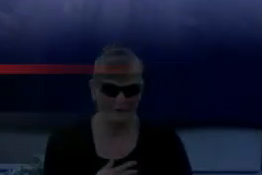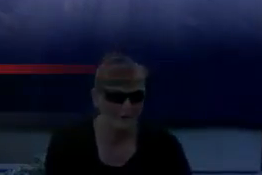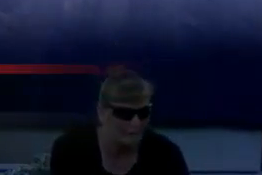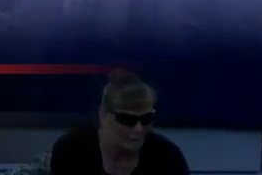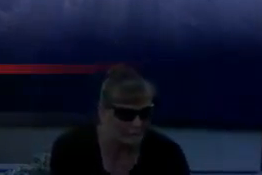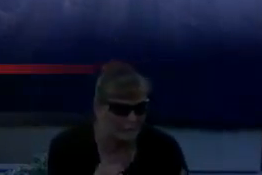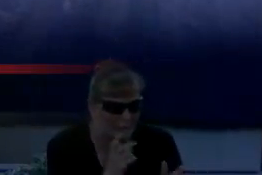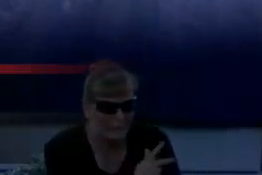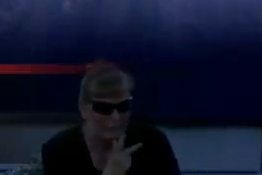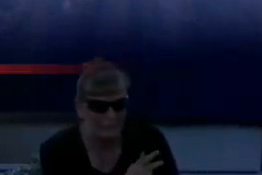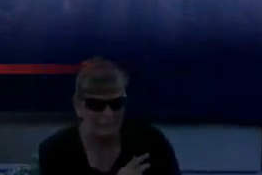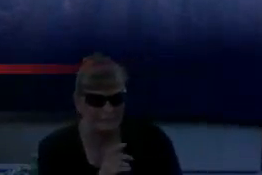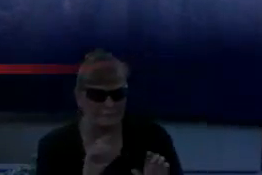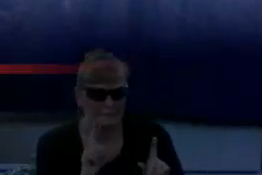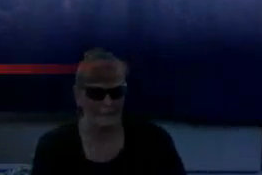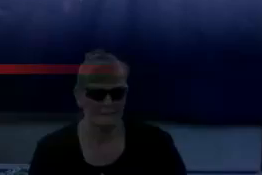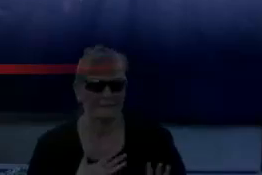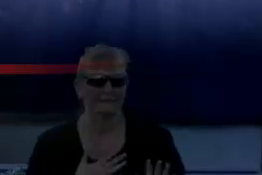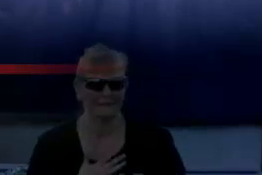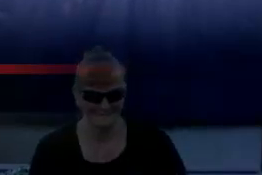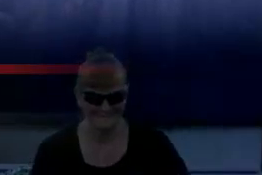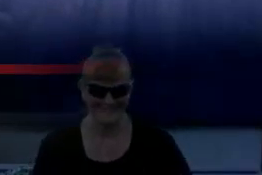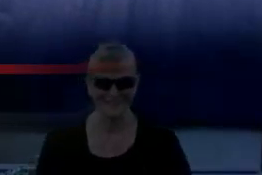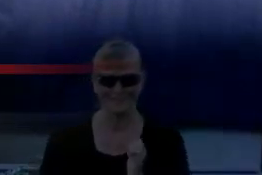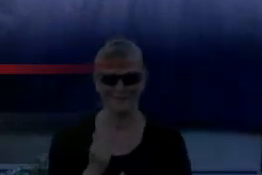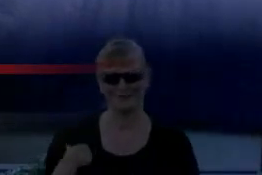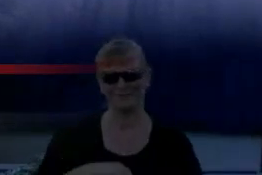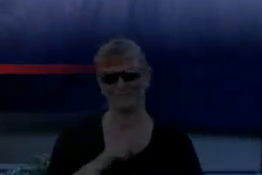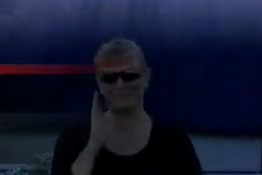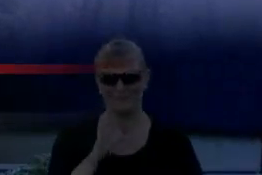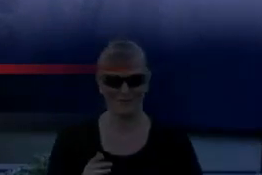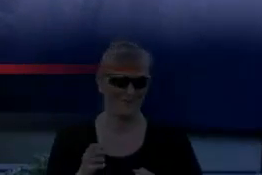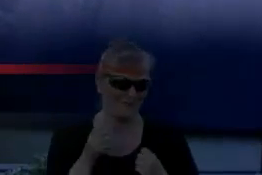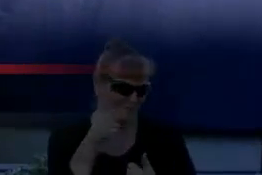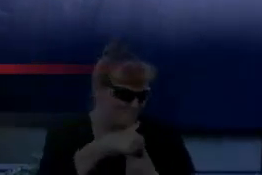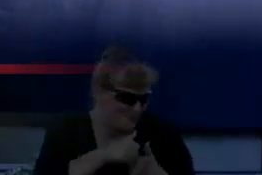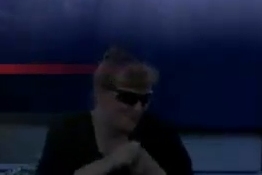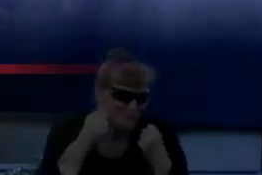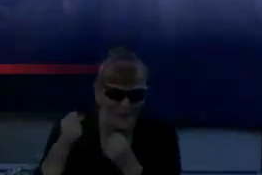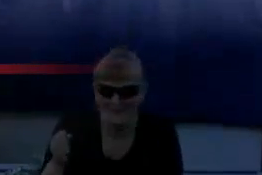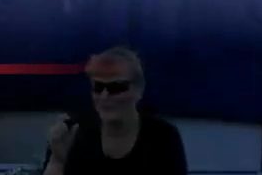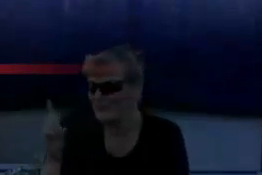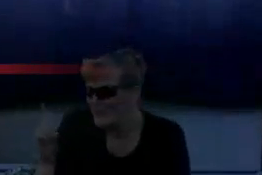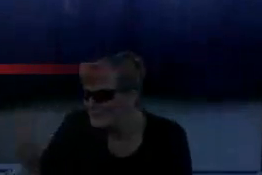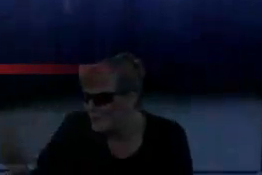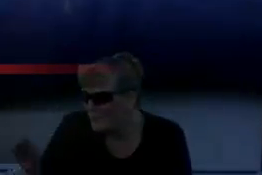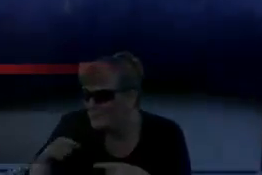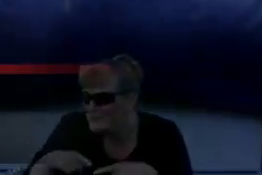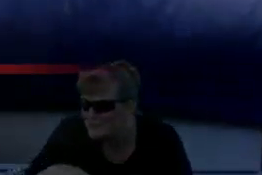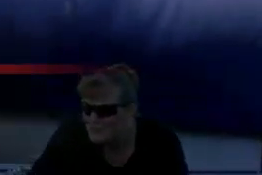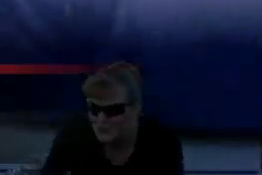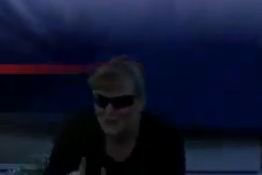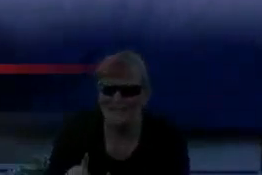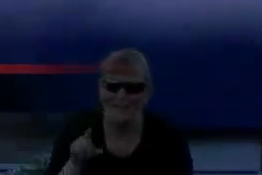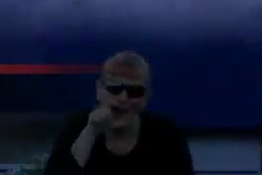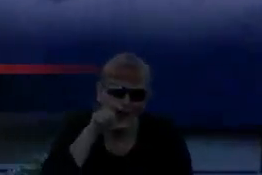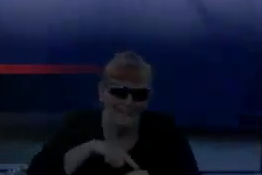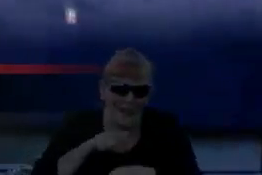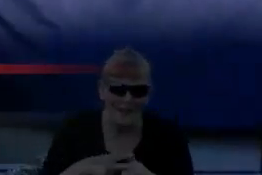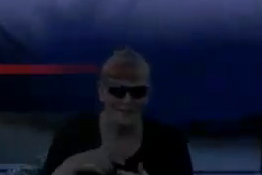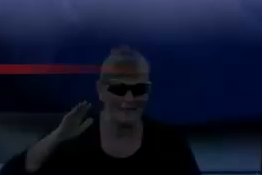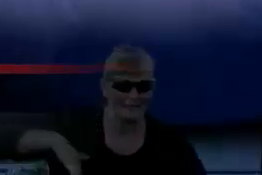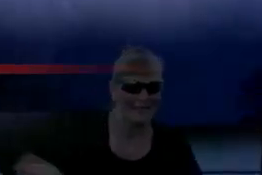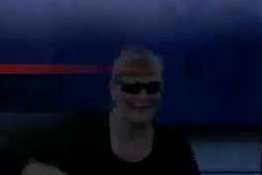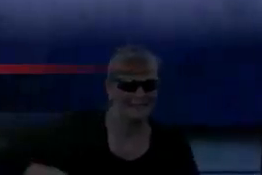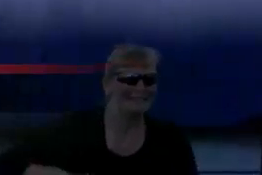calc tests. Most of us will remember the drives to Dutch Rose at hawk time and being chronically late to first hour. Sorry, Mrs.